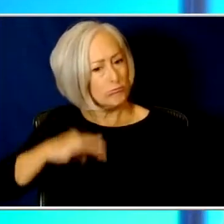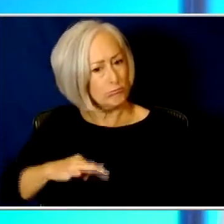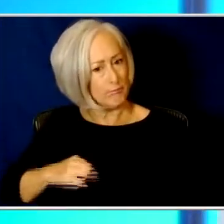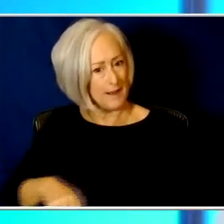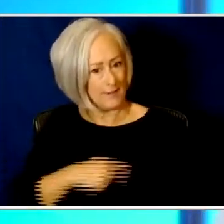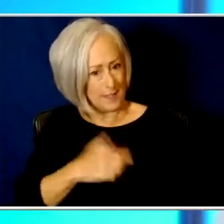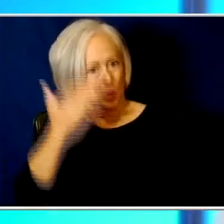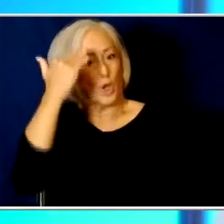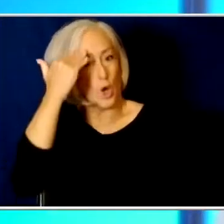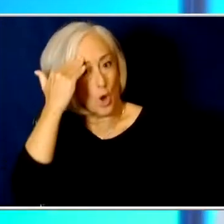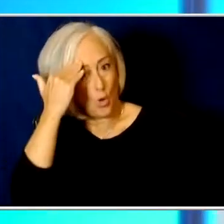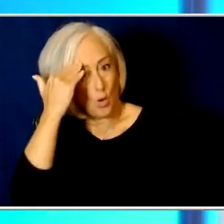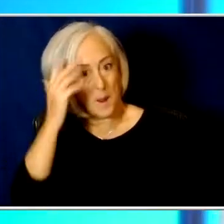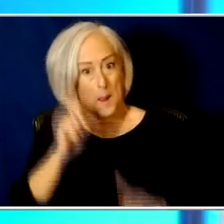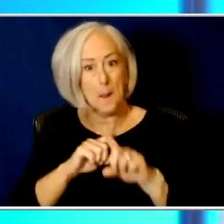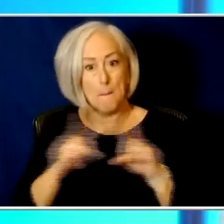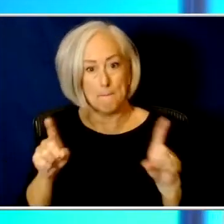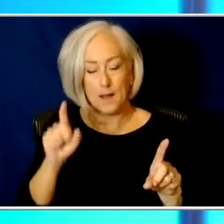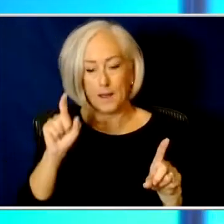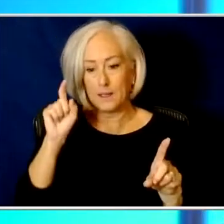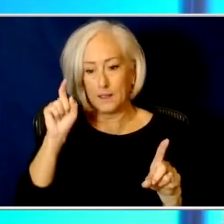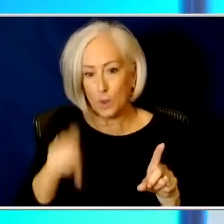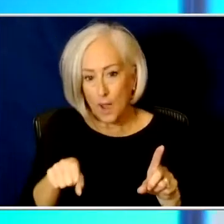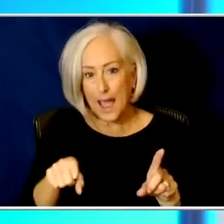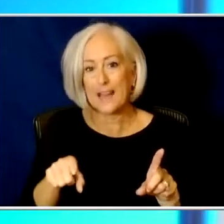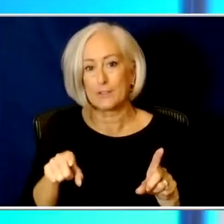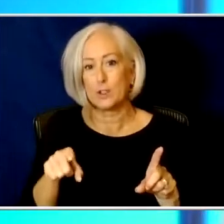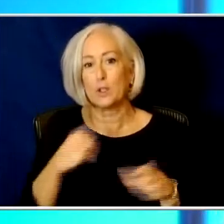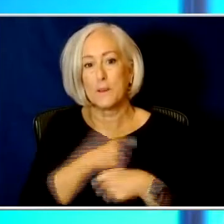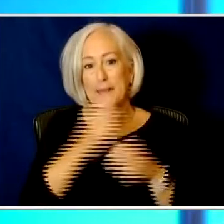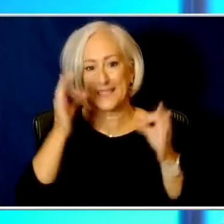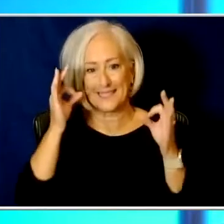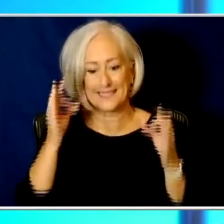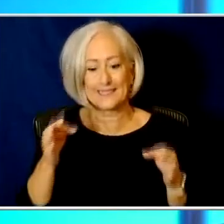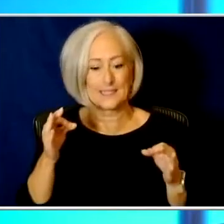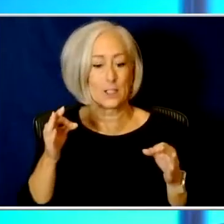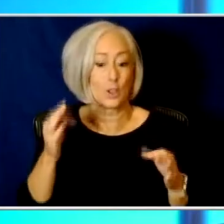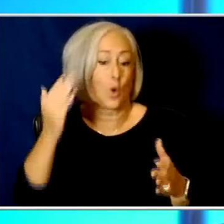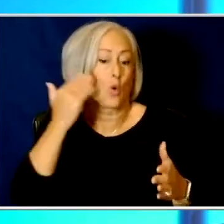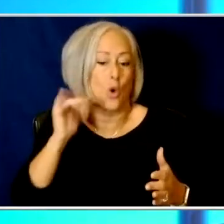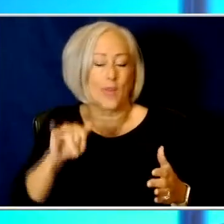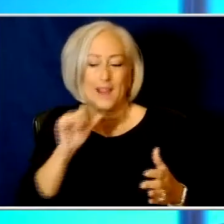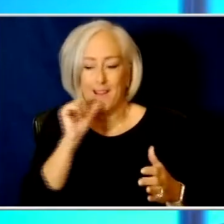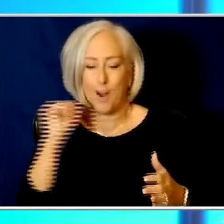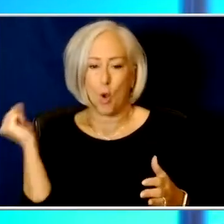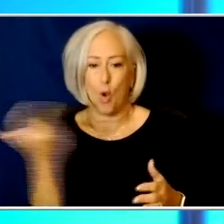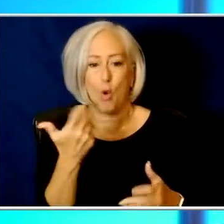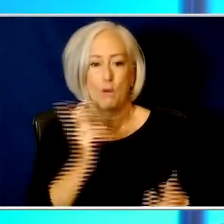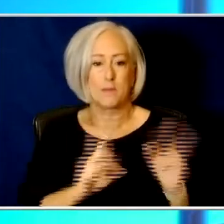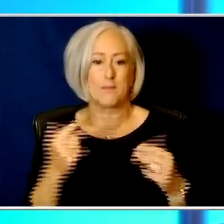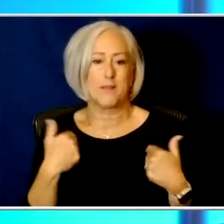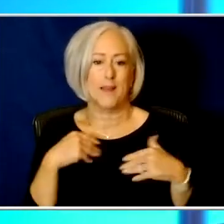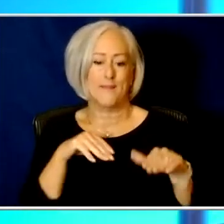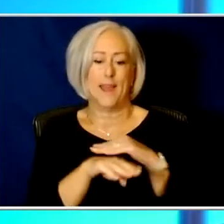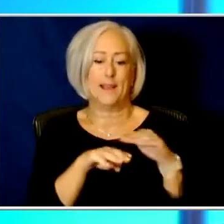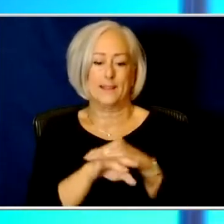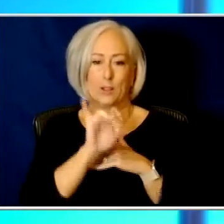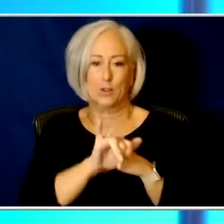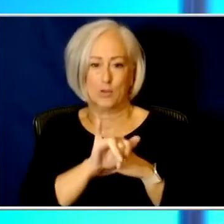be cognizant of the fact that not everyone has access to those things. And so eating